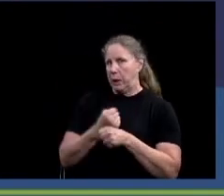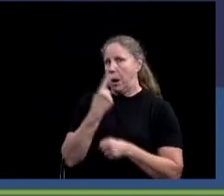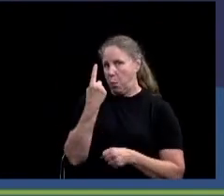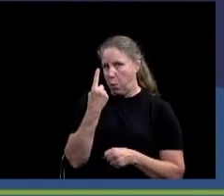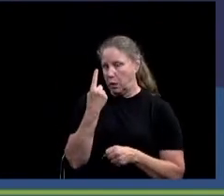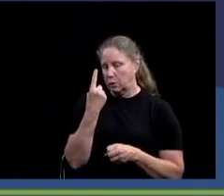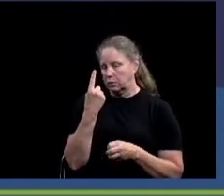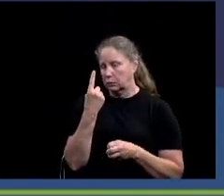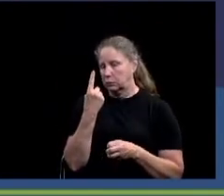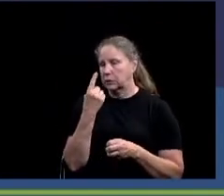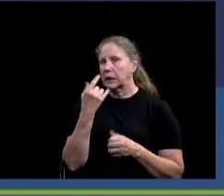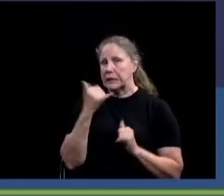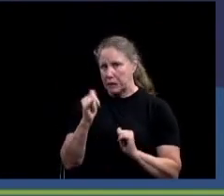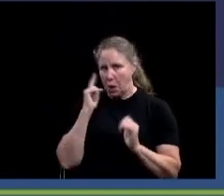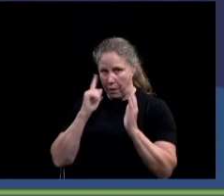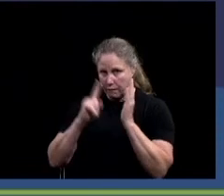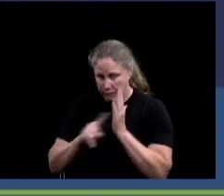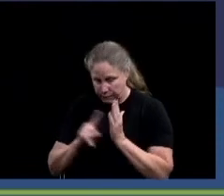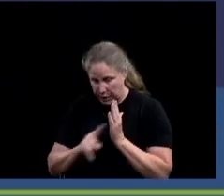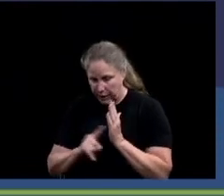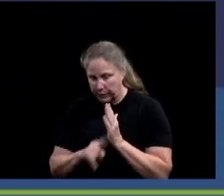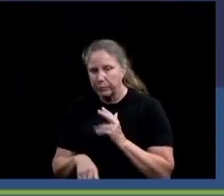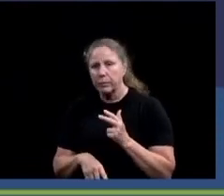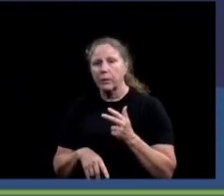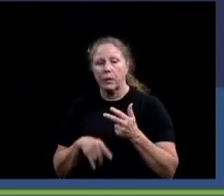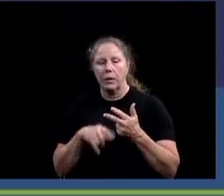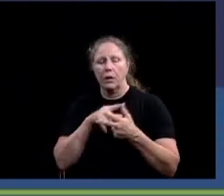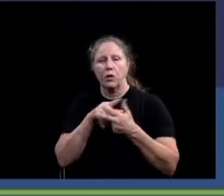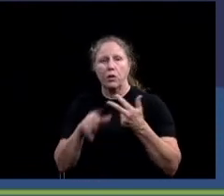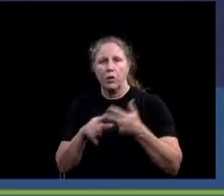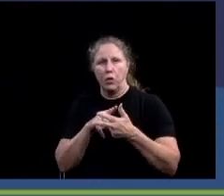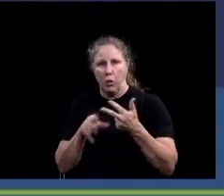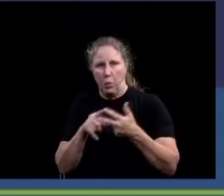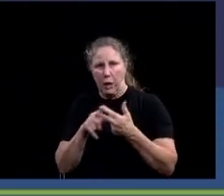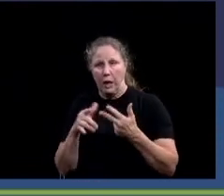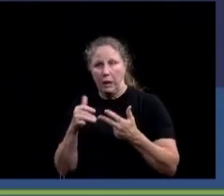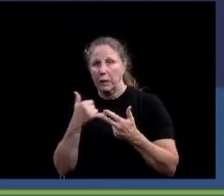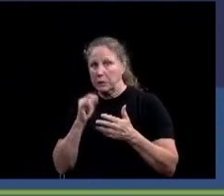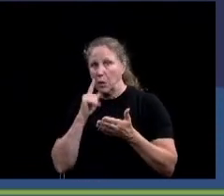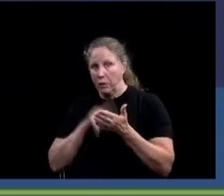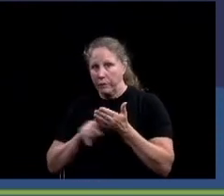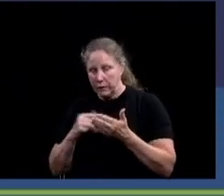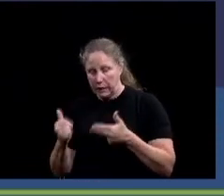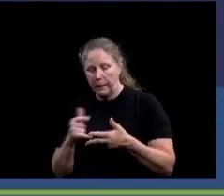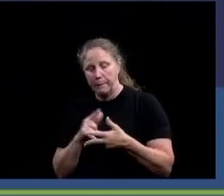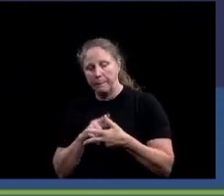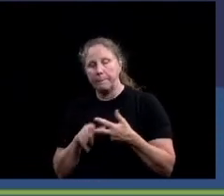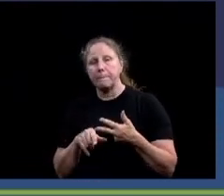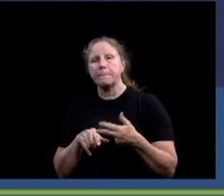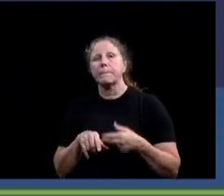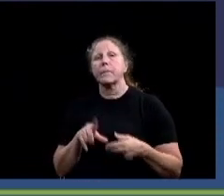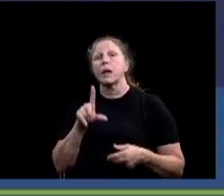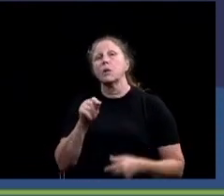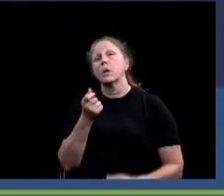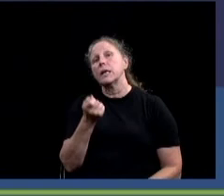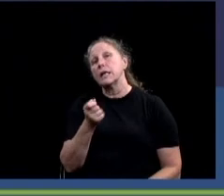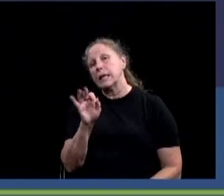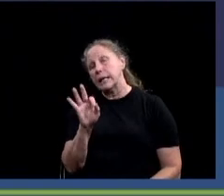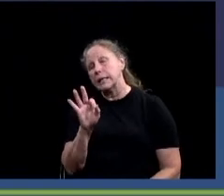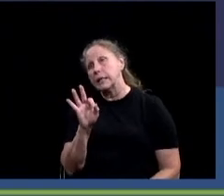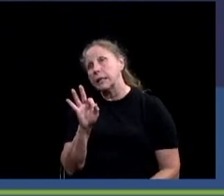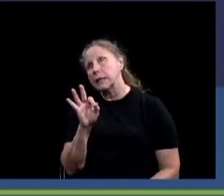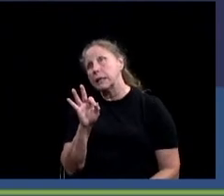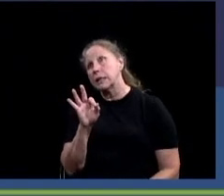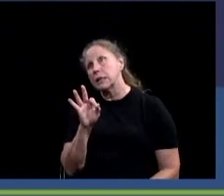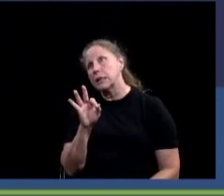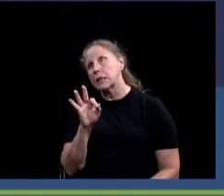3 that's currently under investigation. In 2019, there was, I